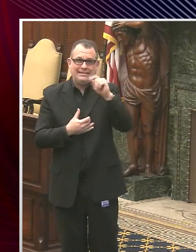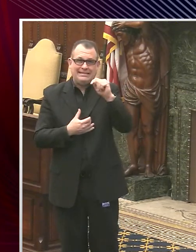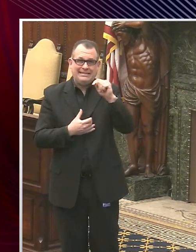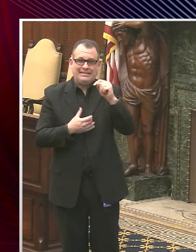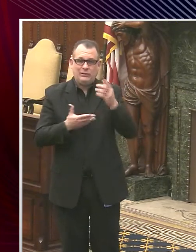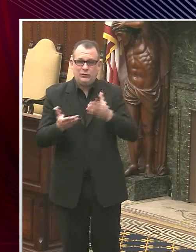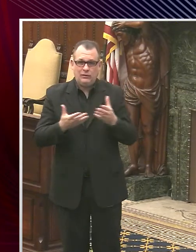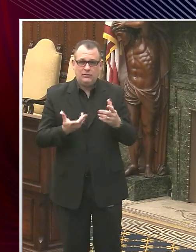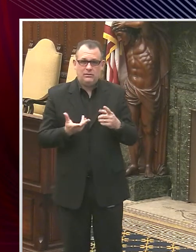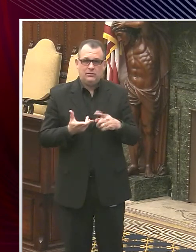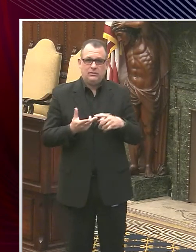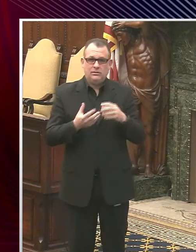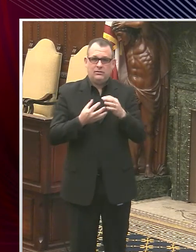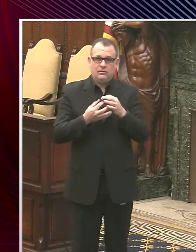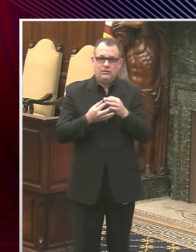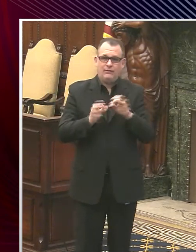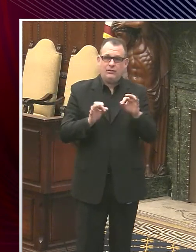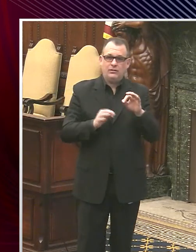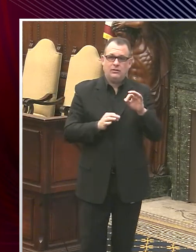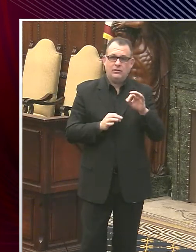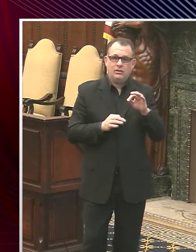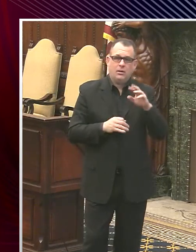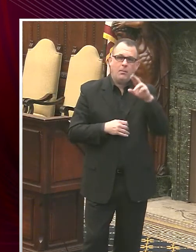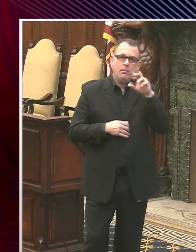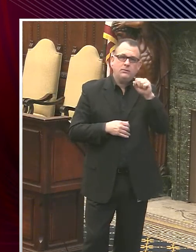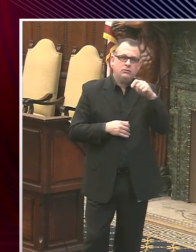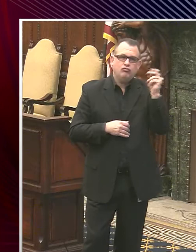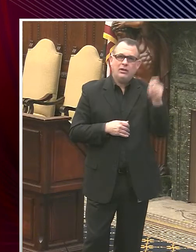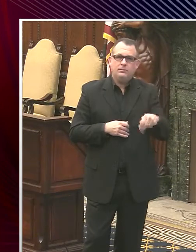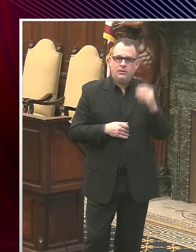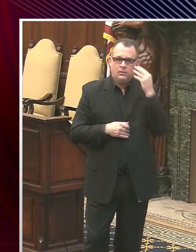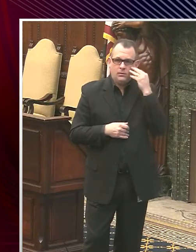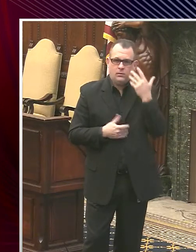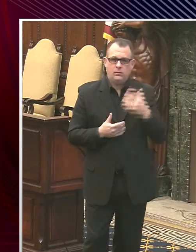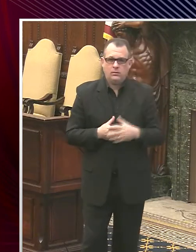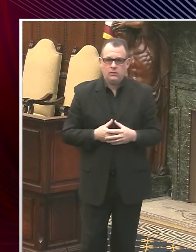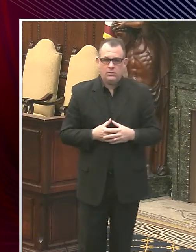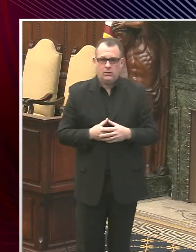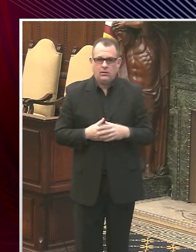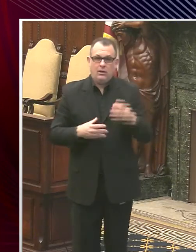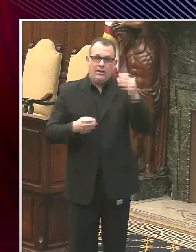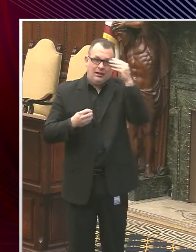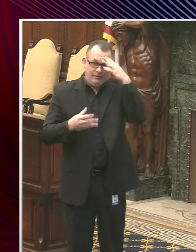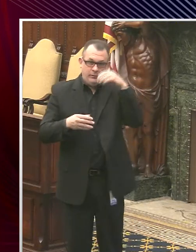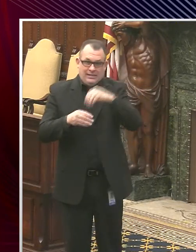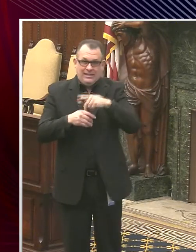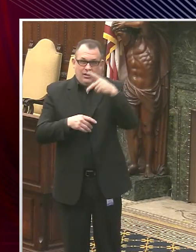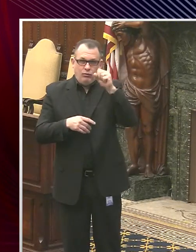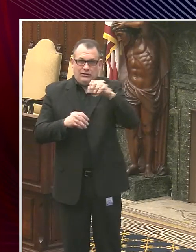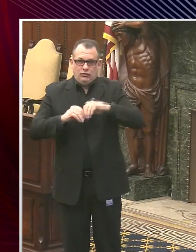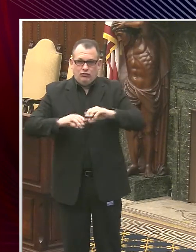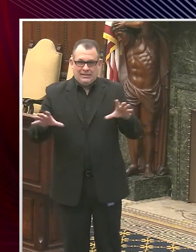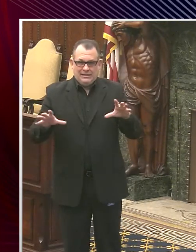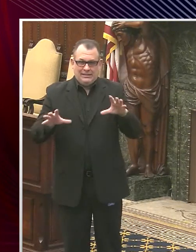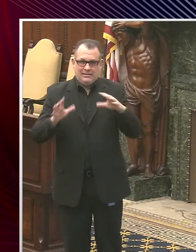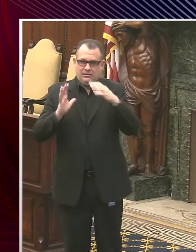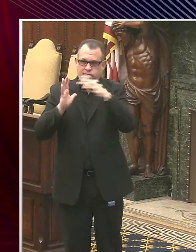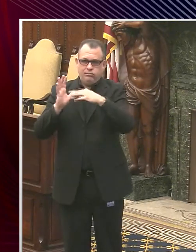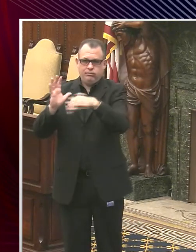passes. And there are details on how this transportation will work in our press release. So what does this mean for people who want to be vaccinated? Message